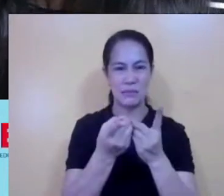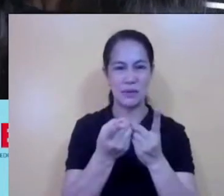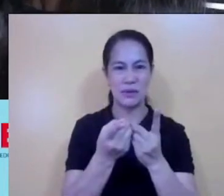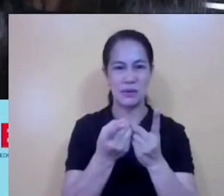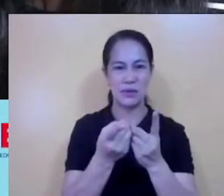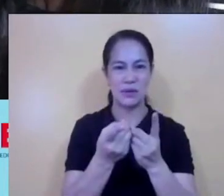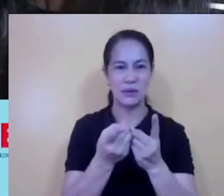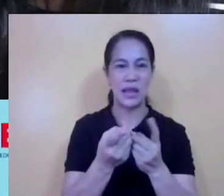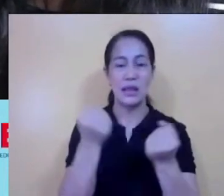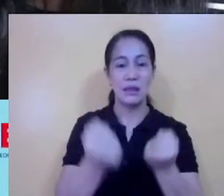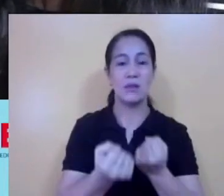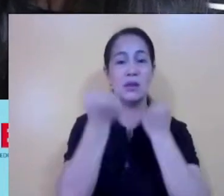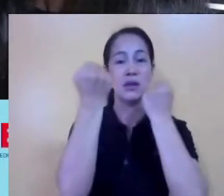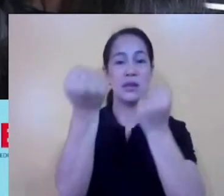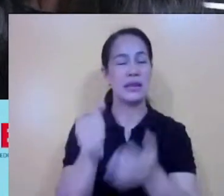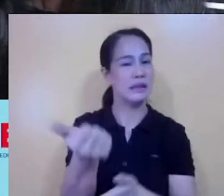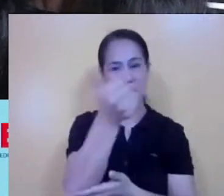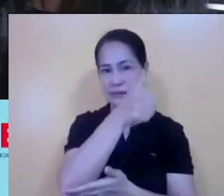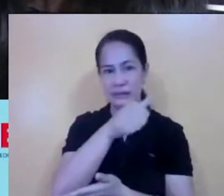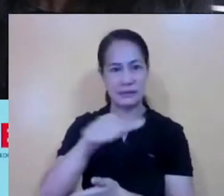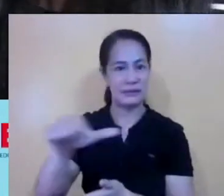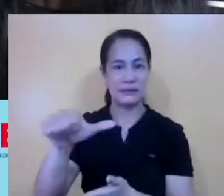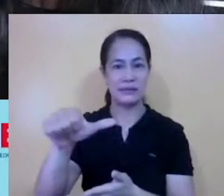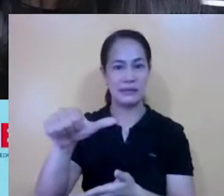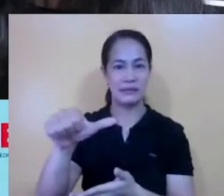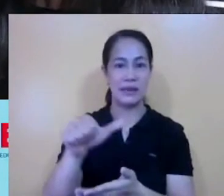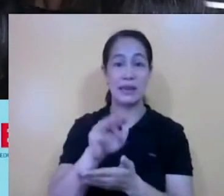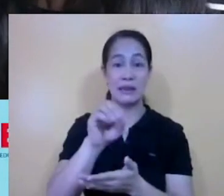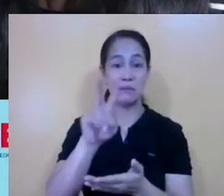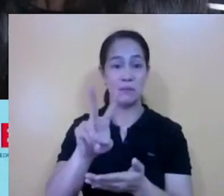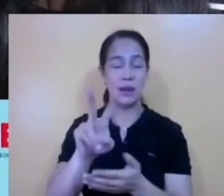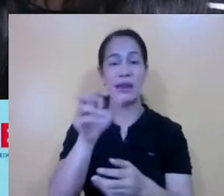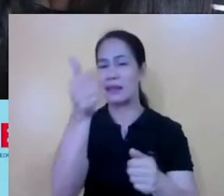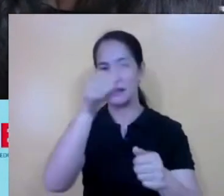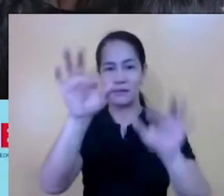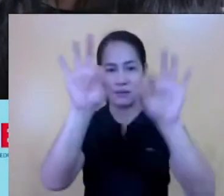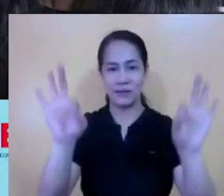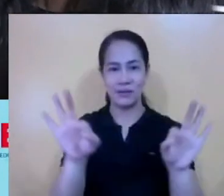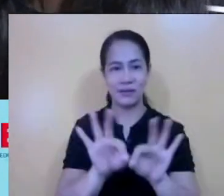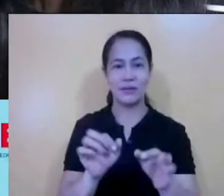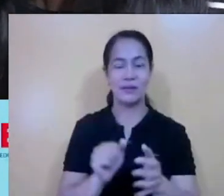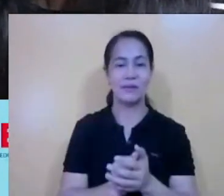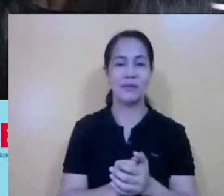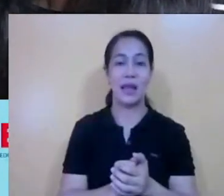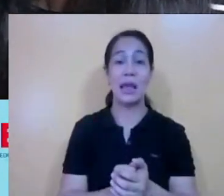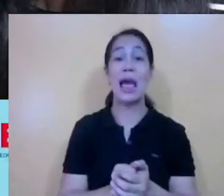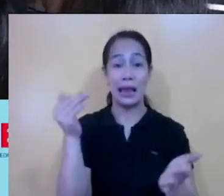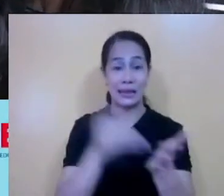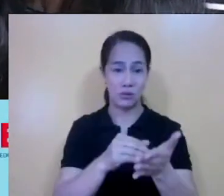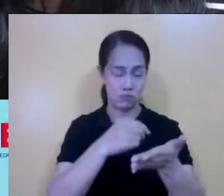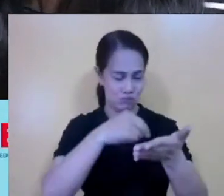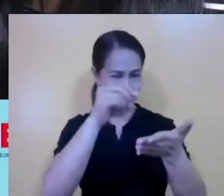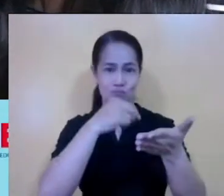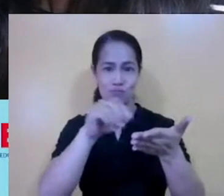submit any your MOVs in any form. But again, please double check with your rater if they